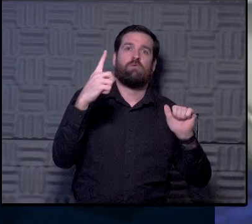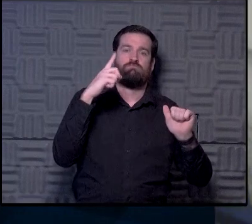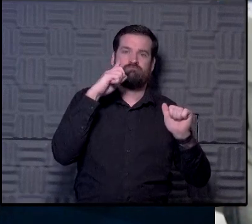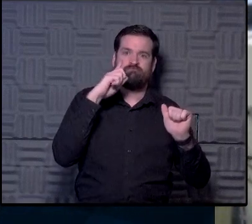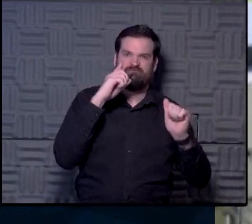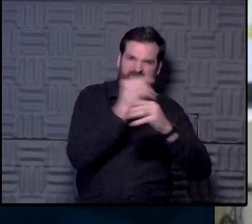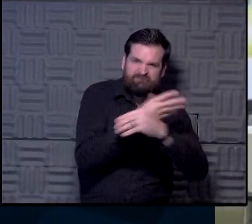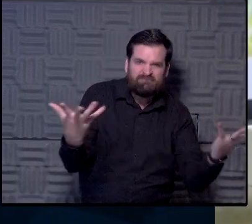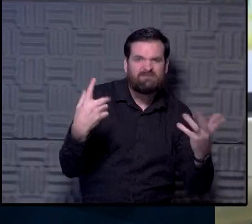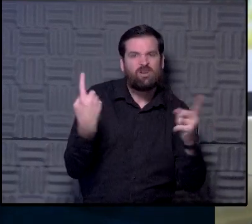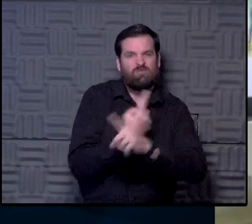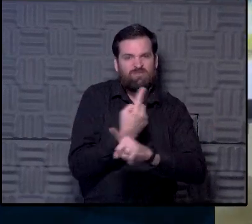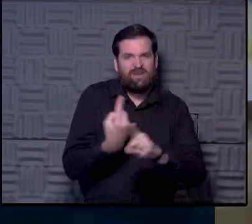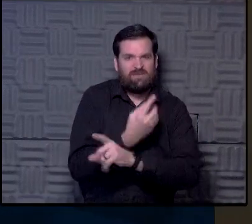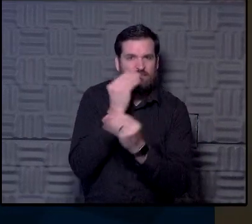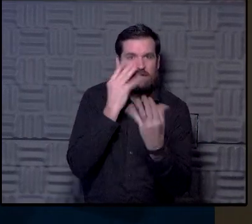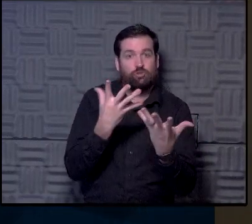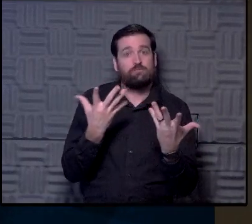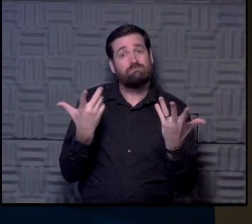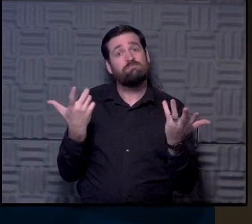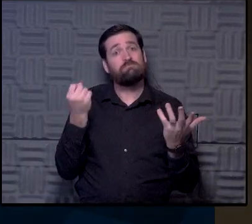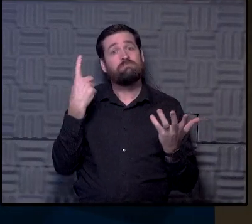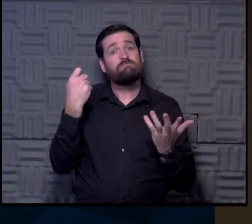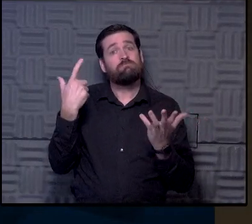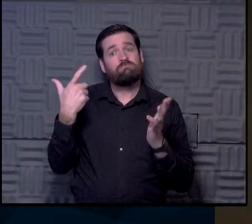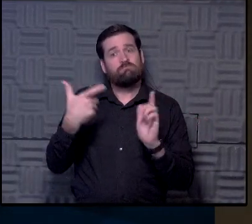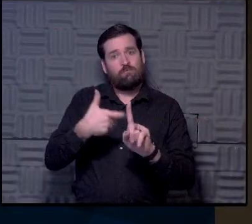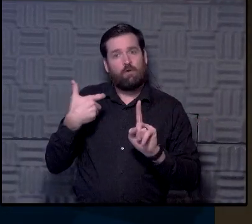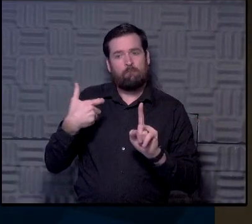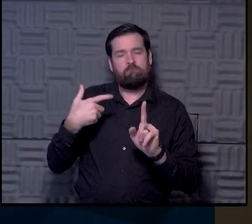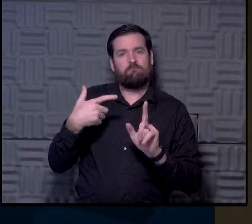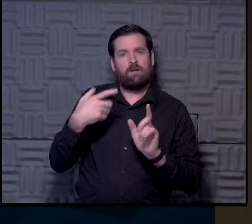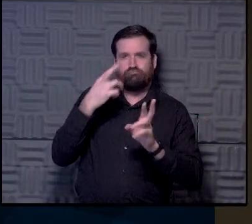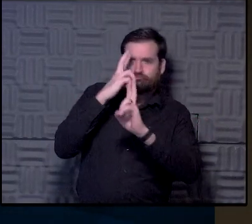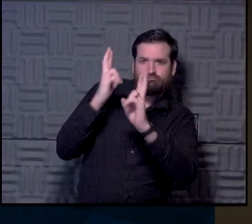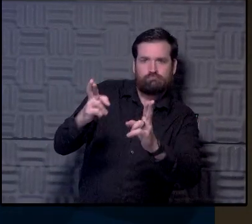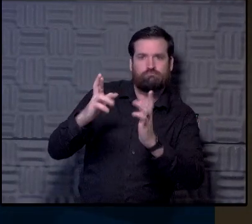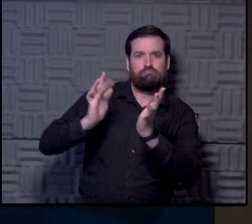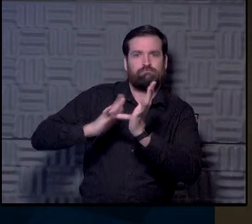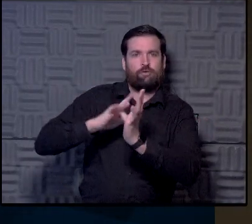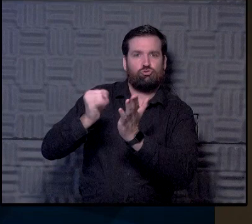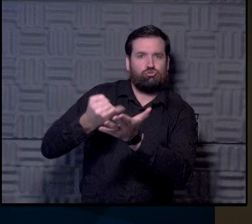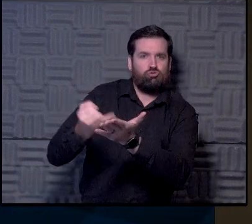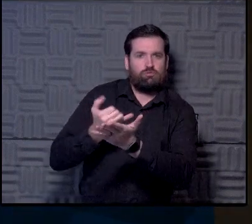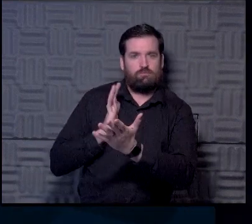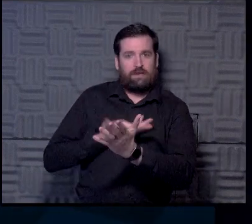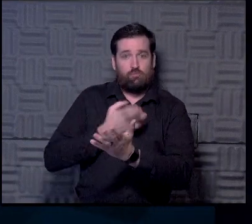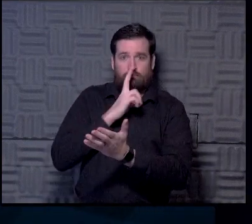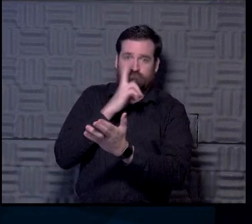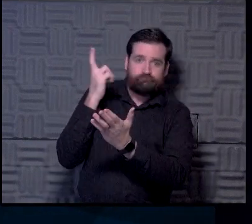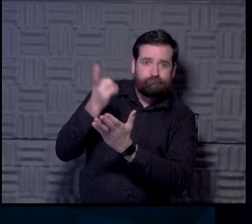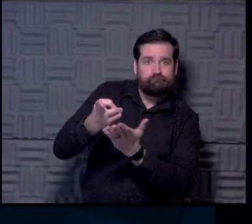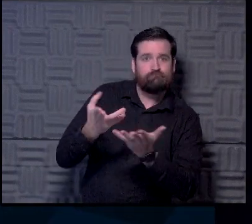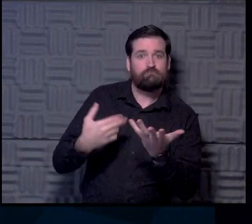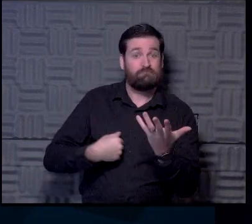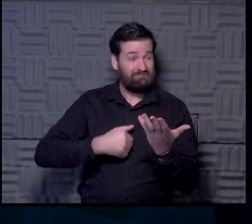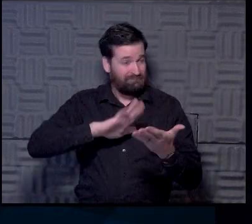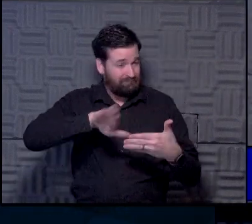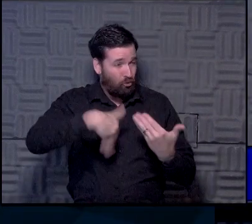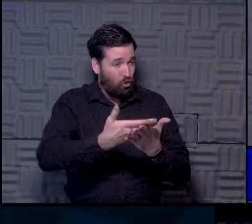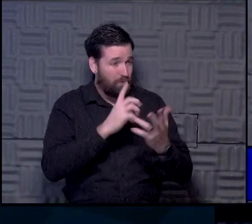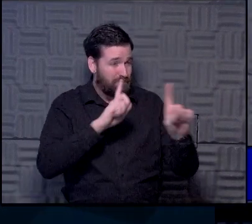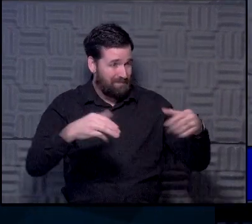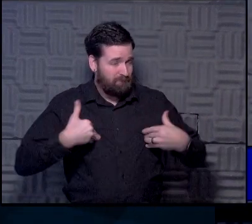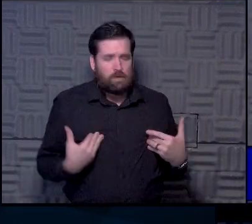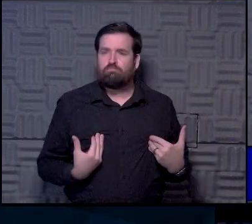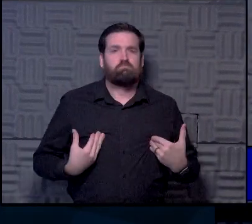the correct information, and that does come from, respected medical journals for our sources of truth. Doesn't mean we have all the answers at all,